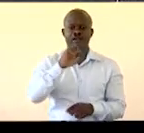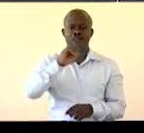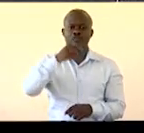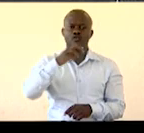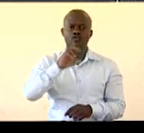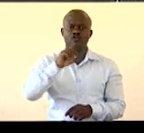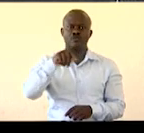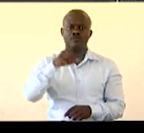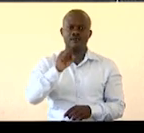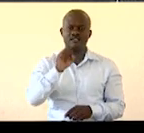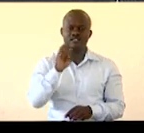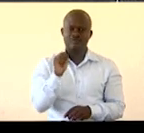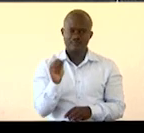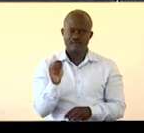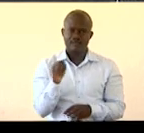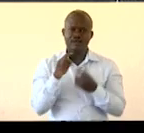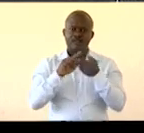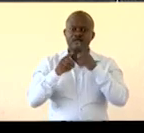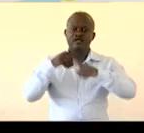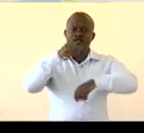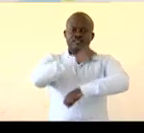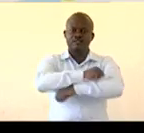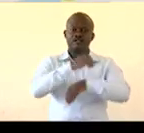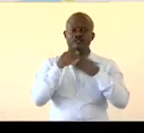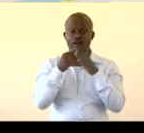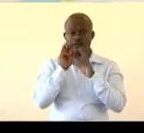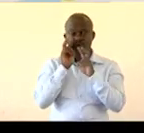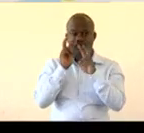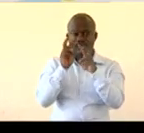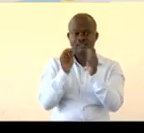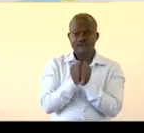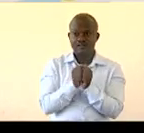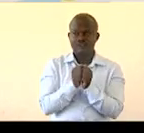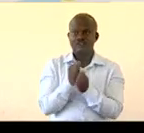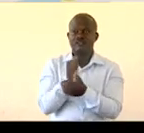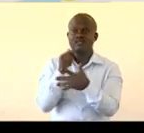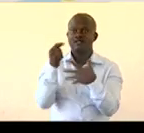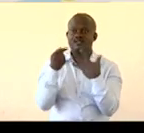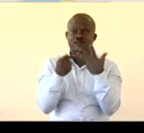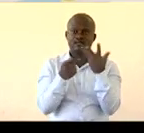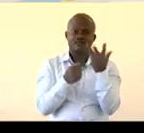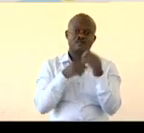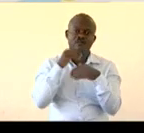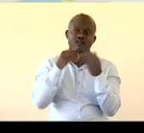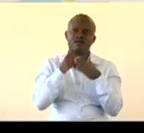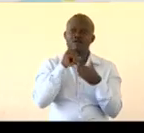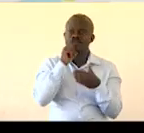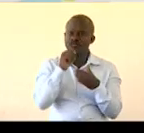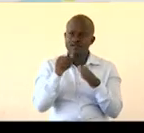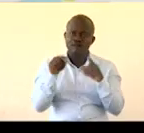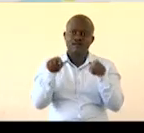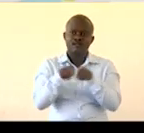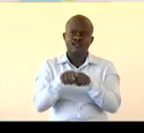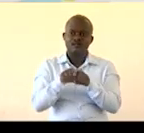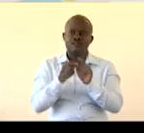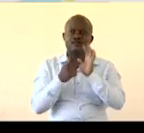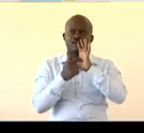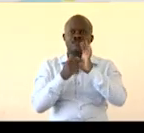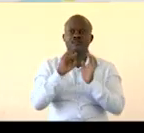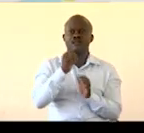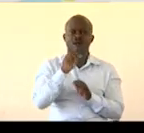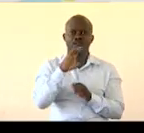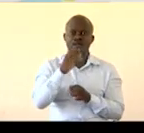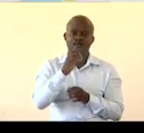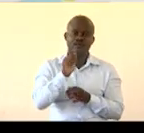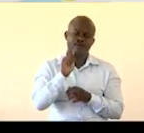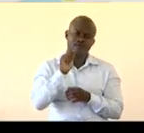chemotropism. So, dear students, you can see these plants can also be exposed to chemicals, and